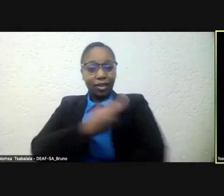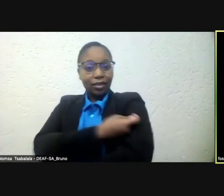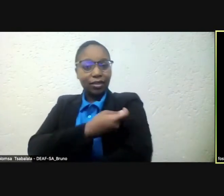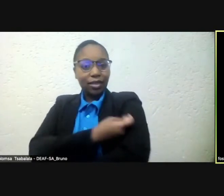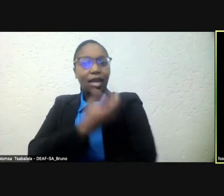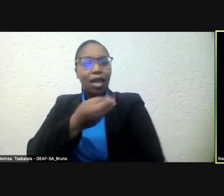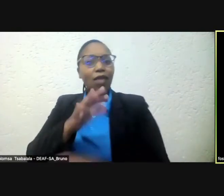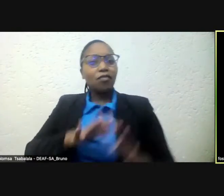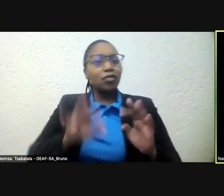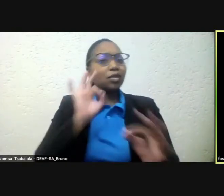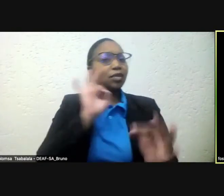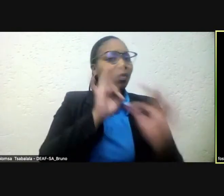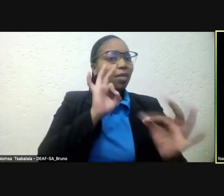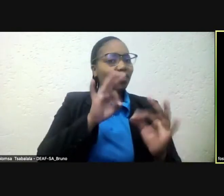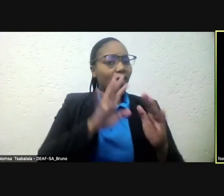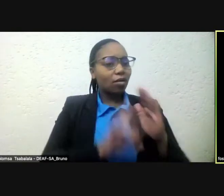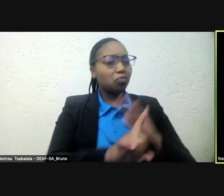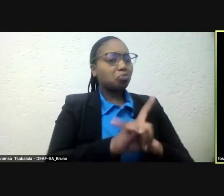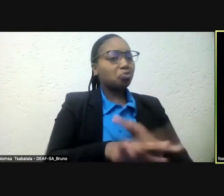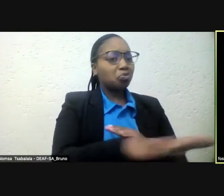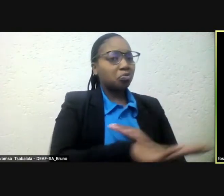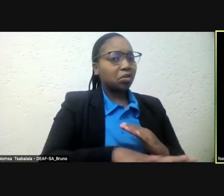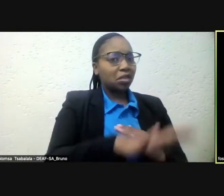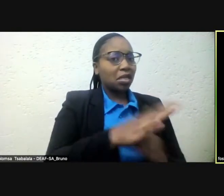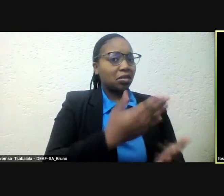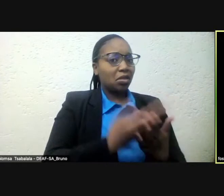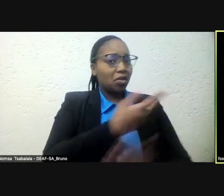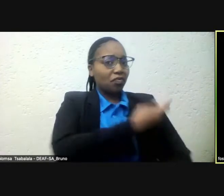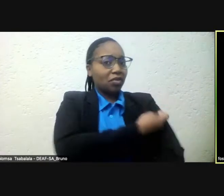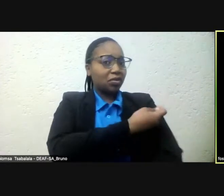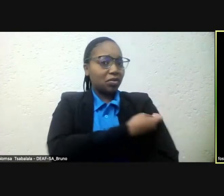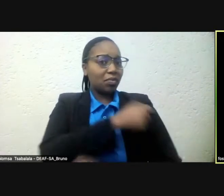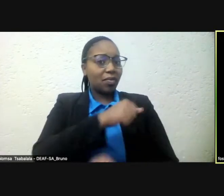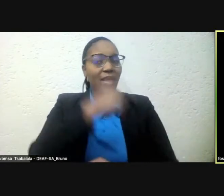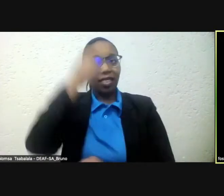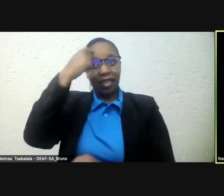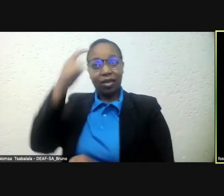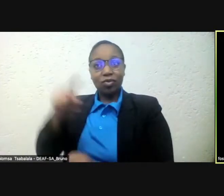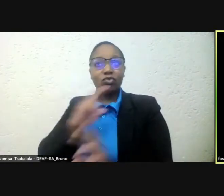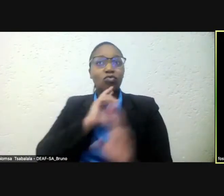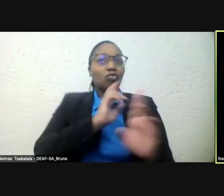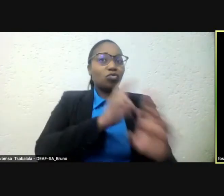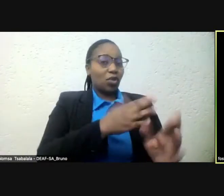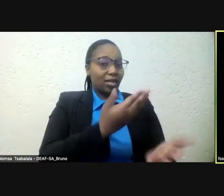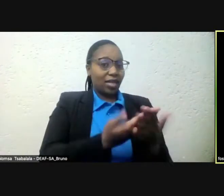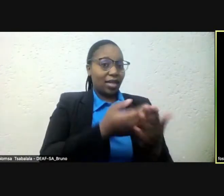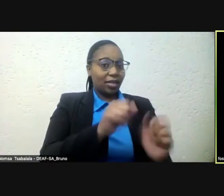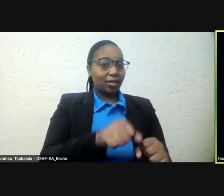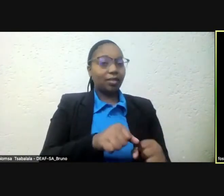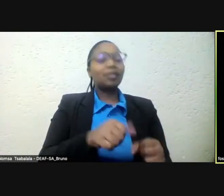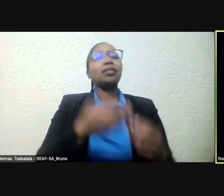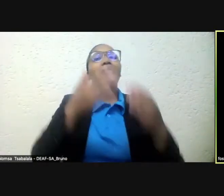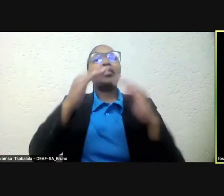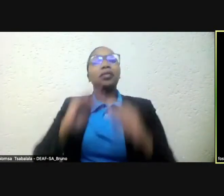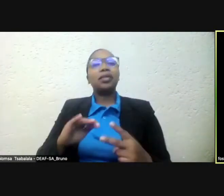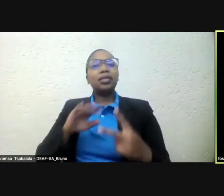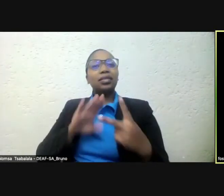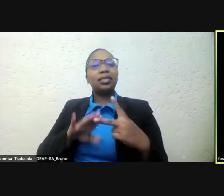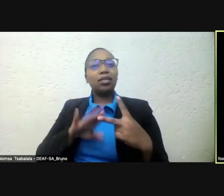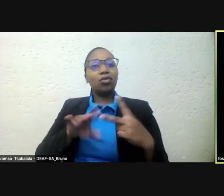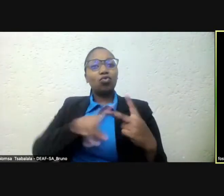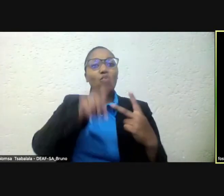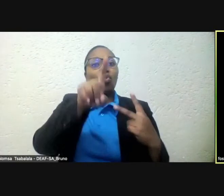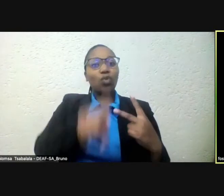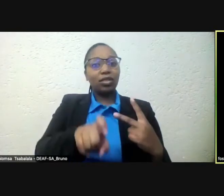and other colleagues will be able to respond to this. The second question is from Miriam Isa. It is